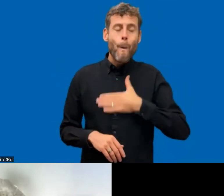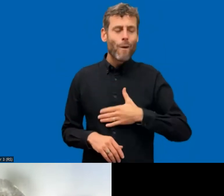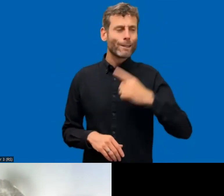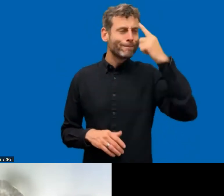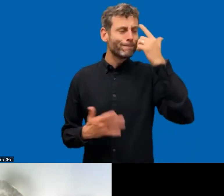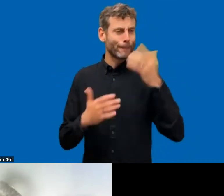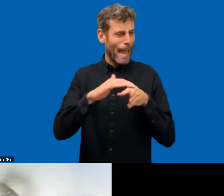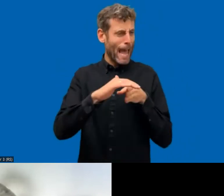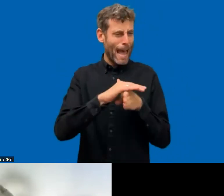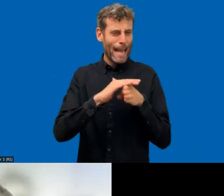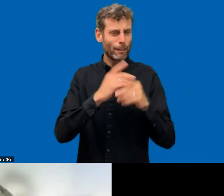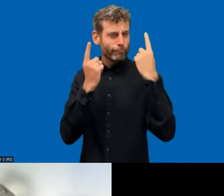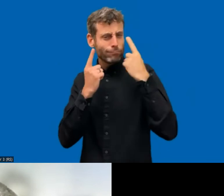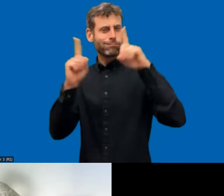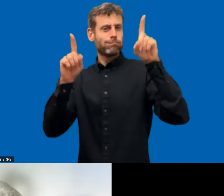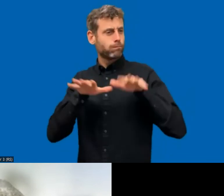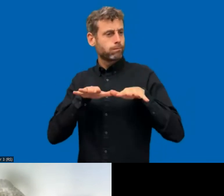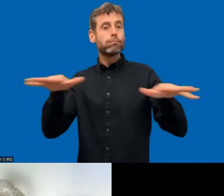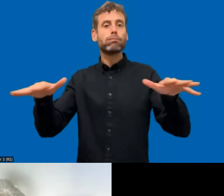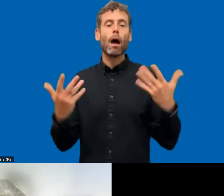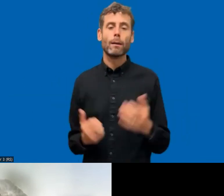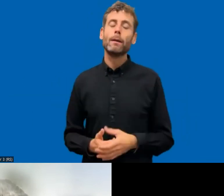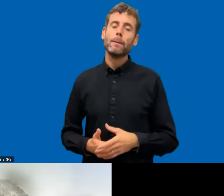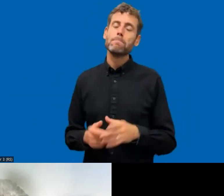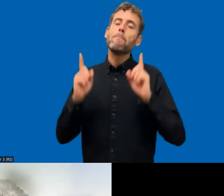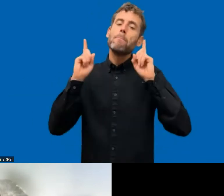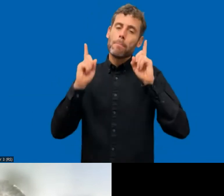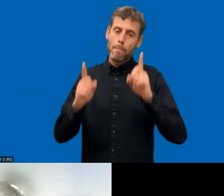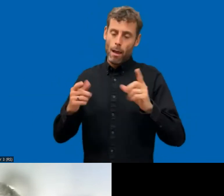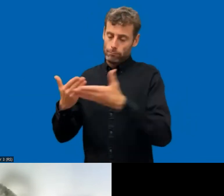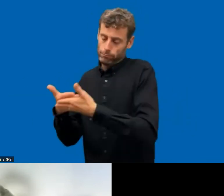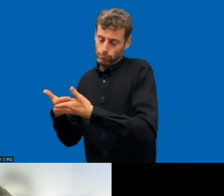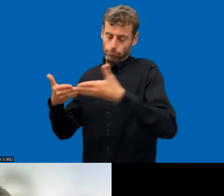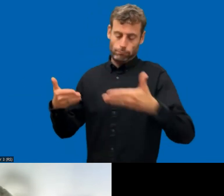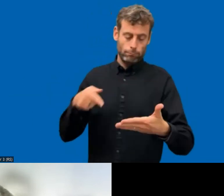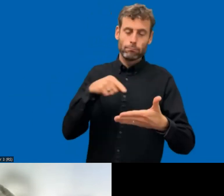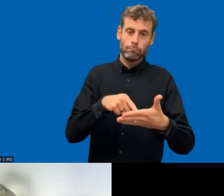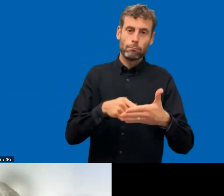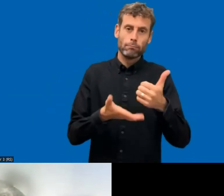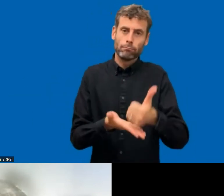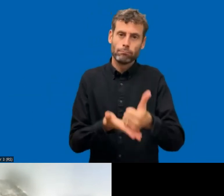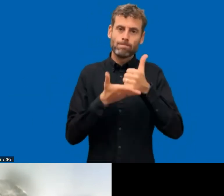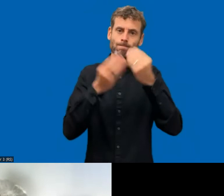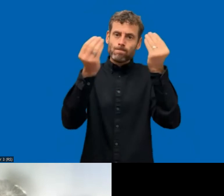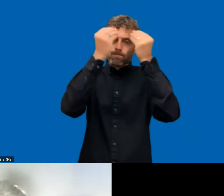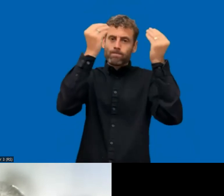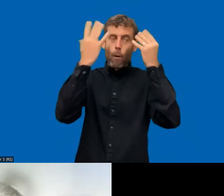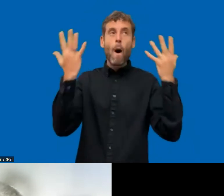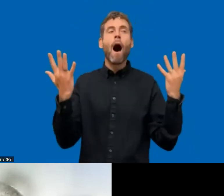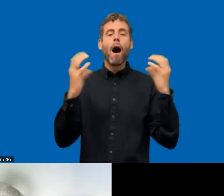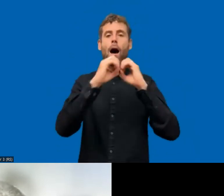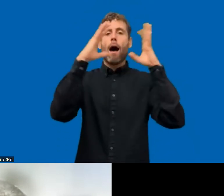there needs to be more knowledge on accessibility, and it has to be easy to reach that knowledge. And could be this